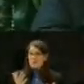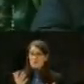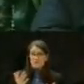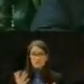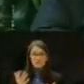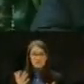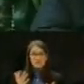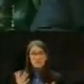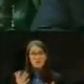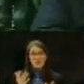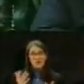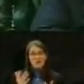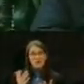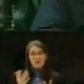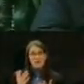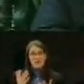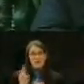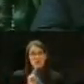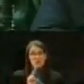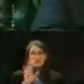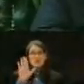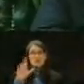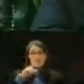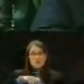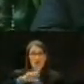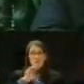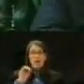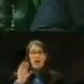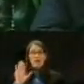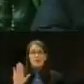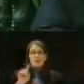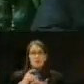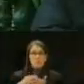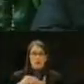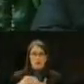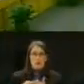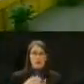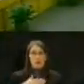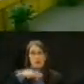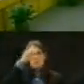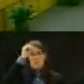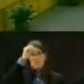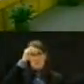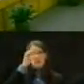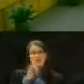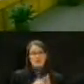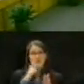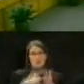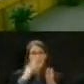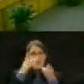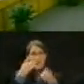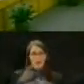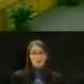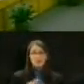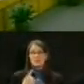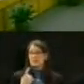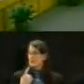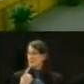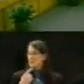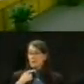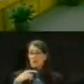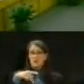In my opinion, that's what's going to happen. The public is very, very upset with this. Very upset